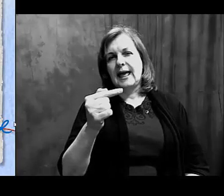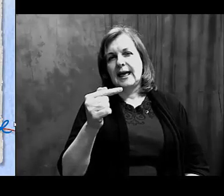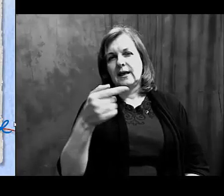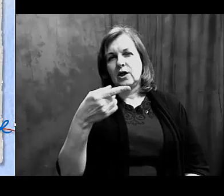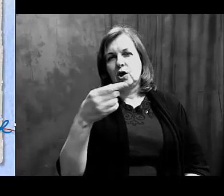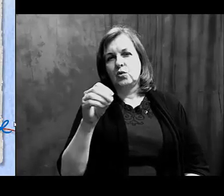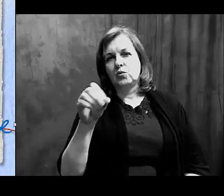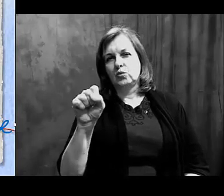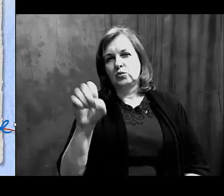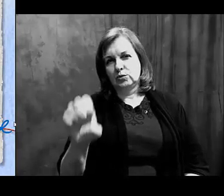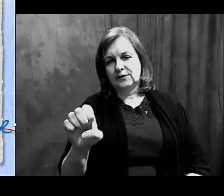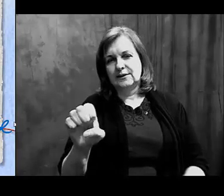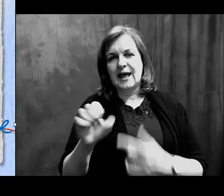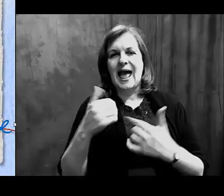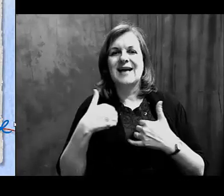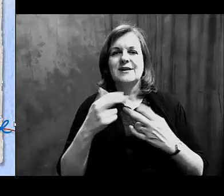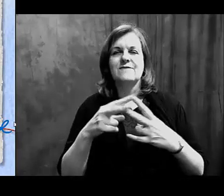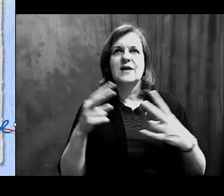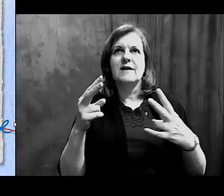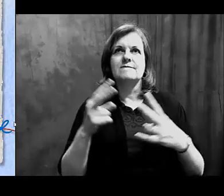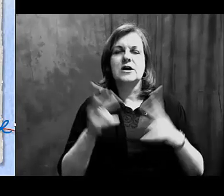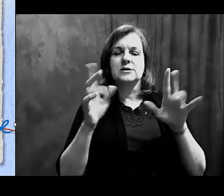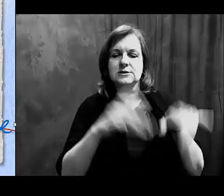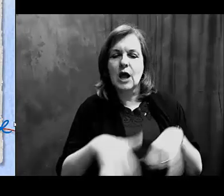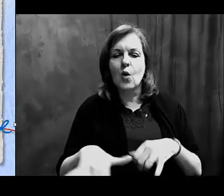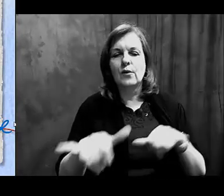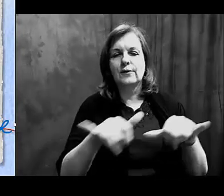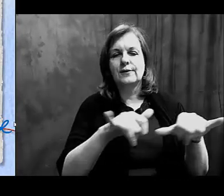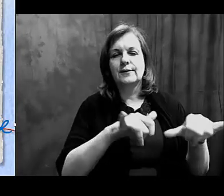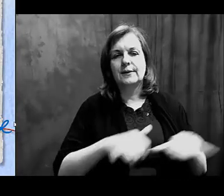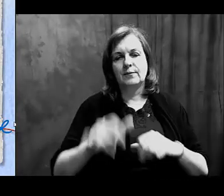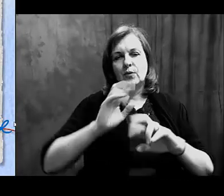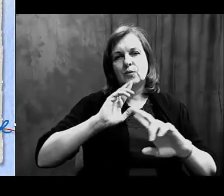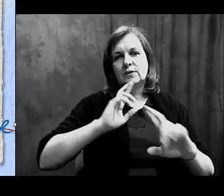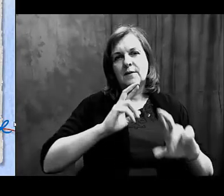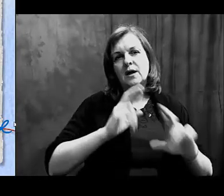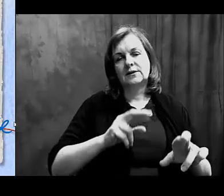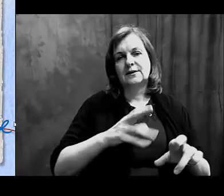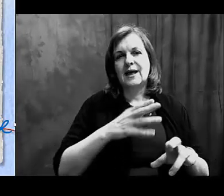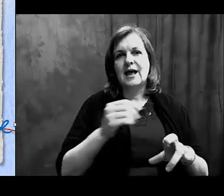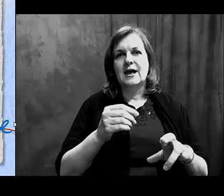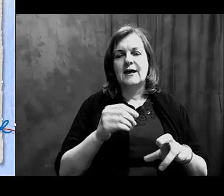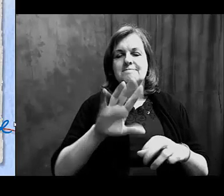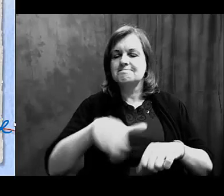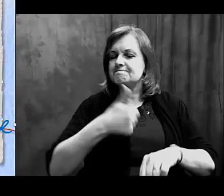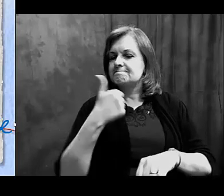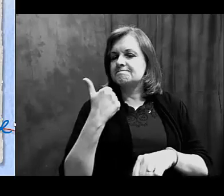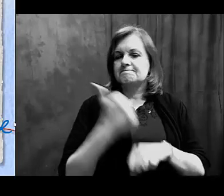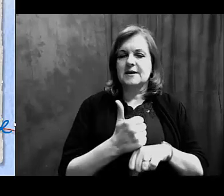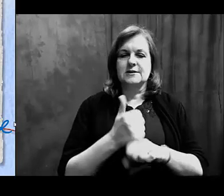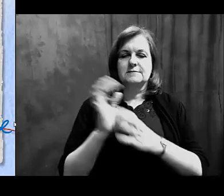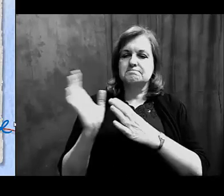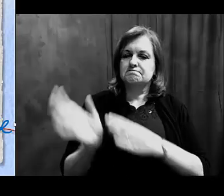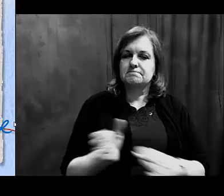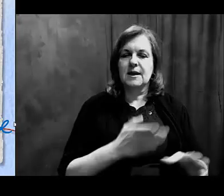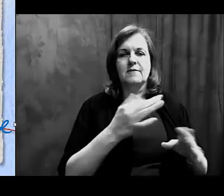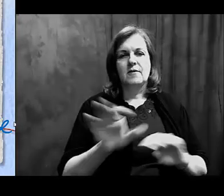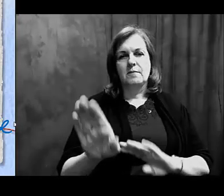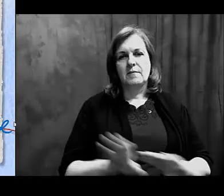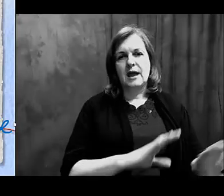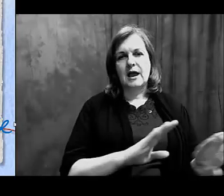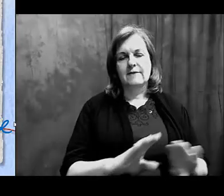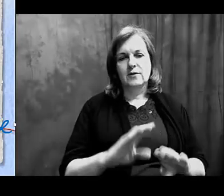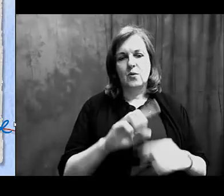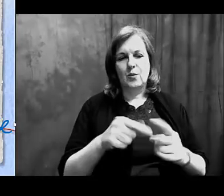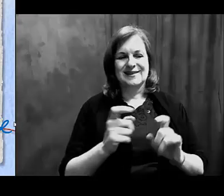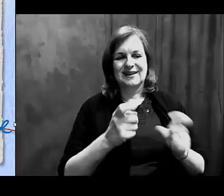actually has very, very stereotypical responses and very fixed patterns of